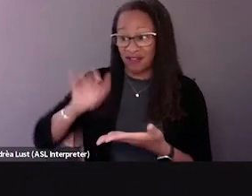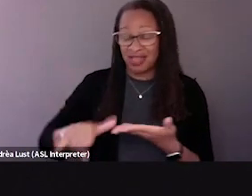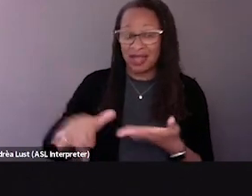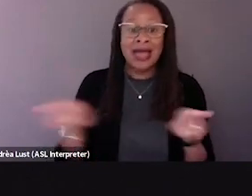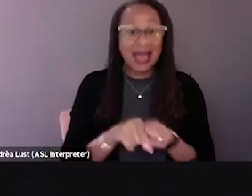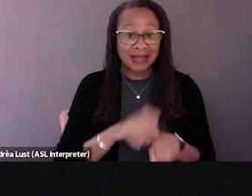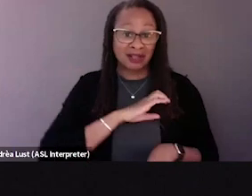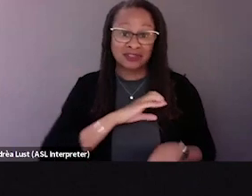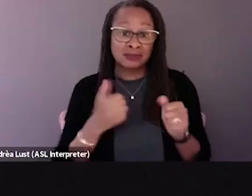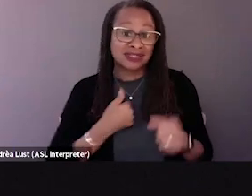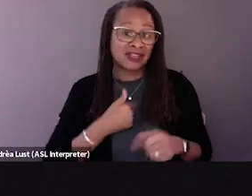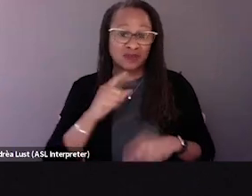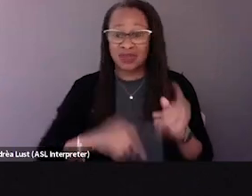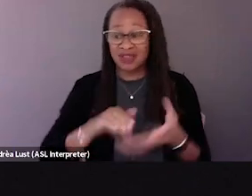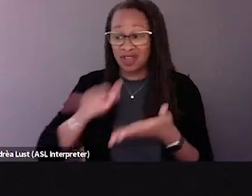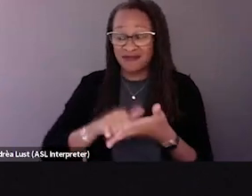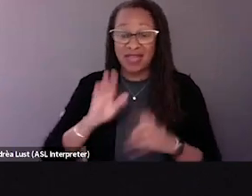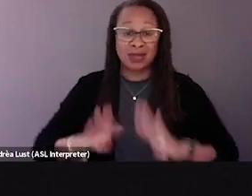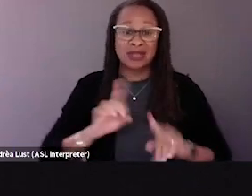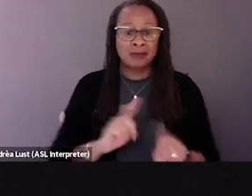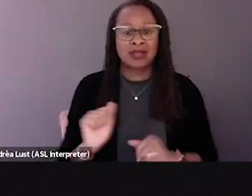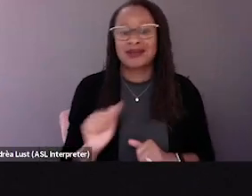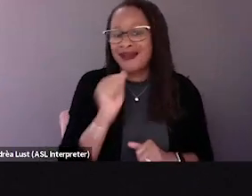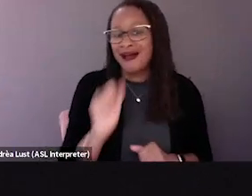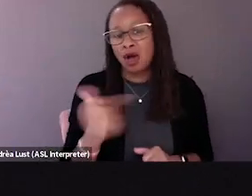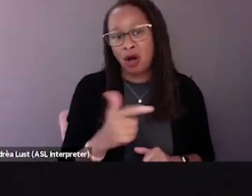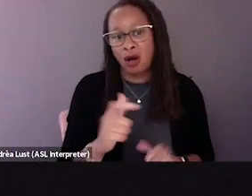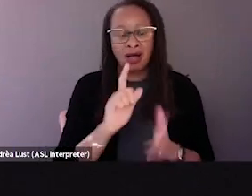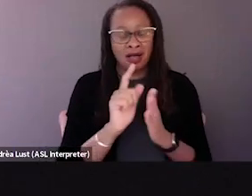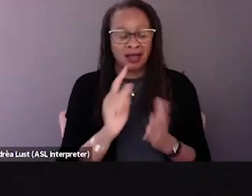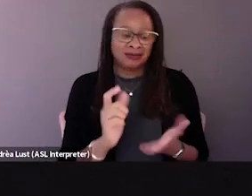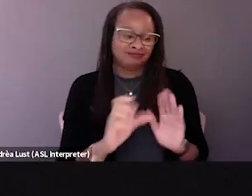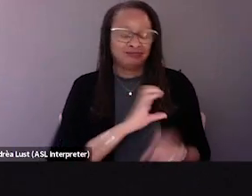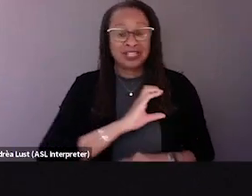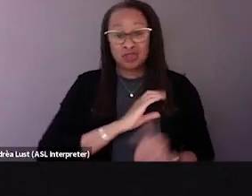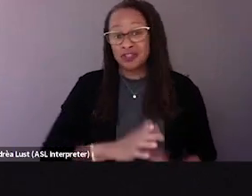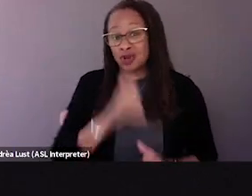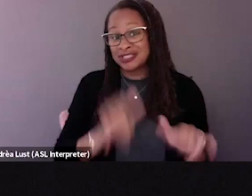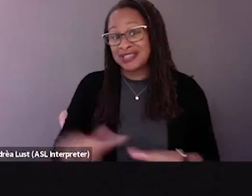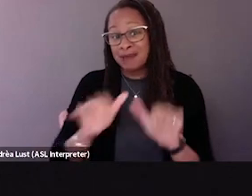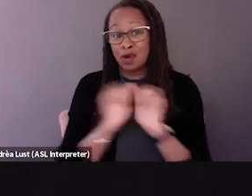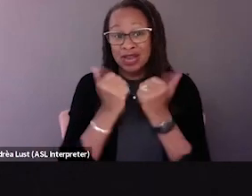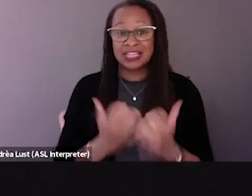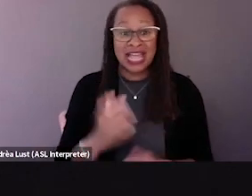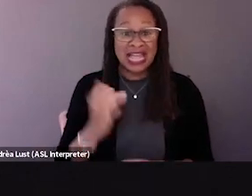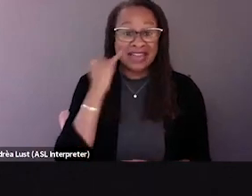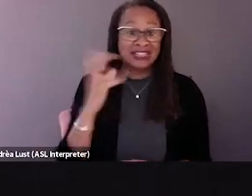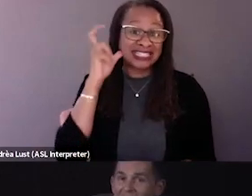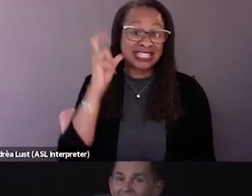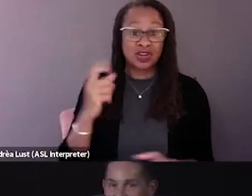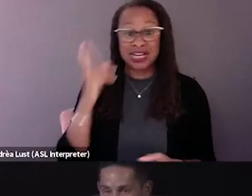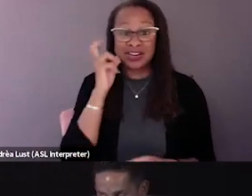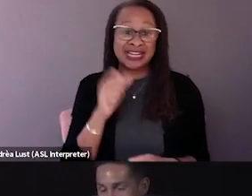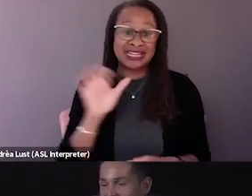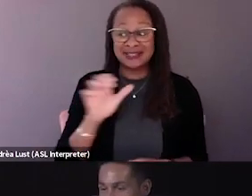a law enforcement officer. But all law enforcement are not created equal. He is the bottom of the barrel. And if he's listening or hearing this, too bad.